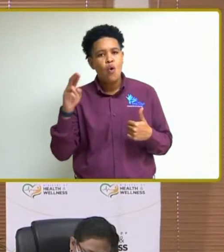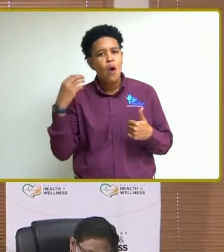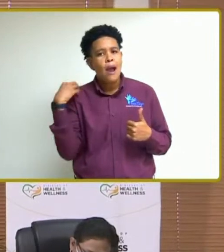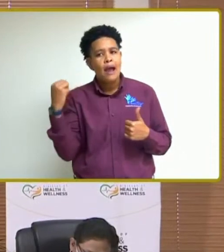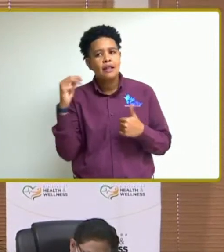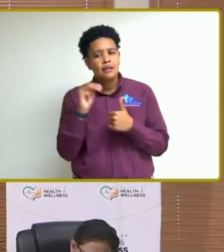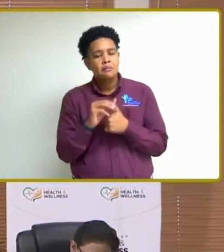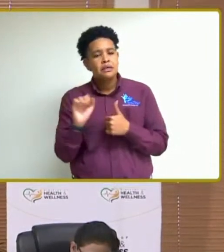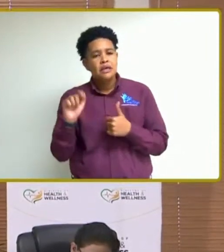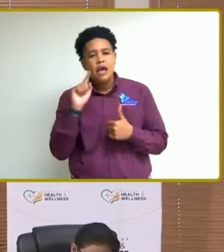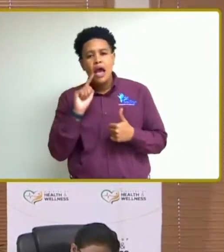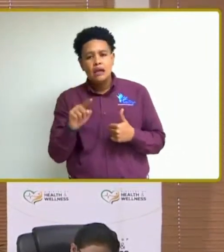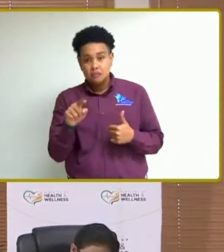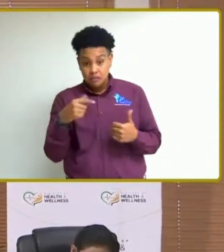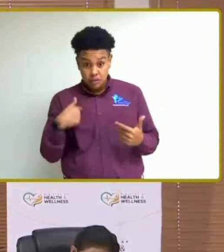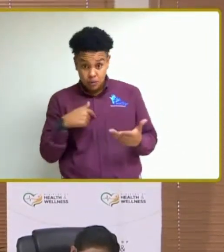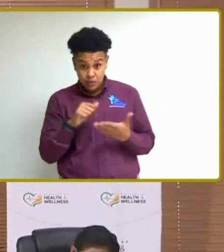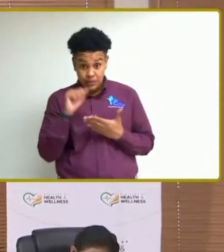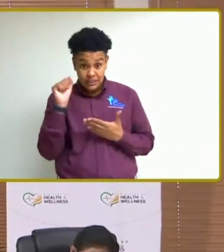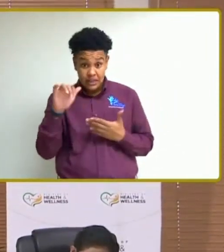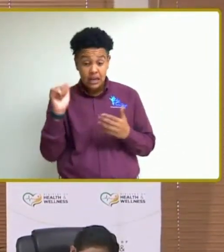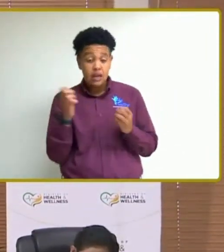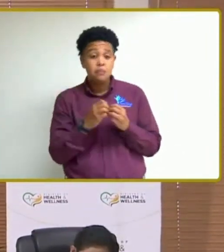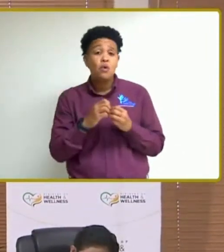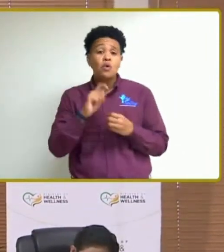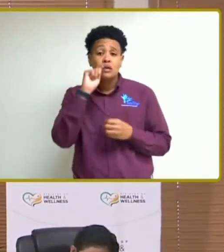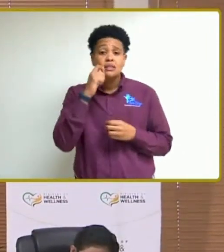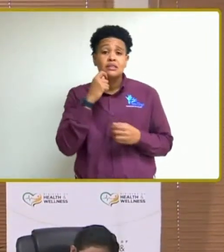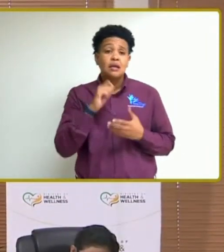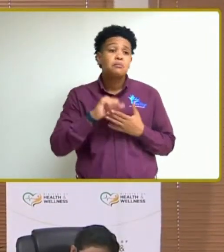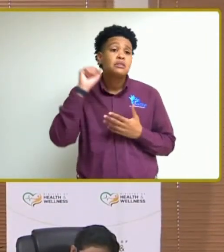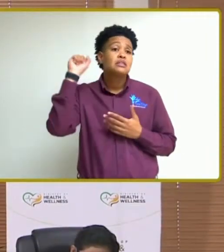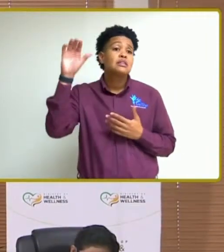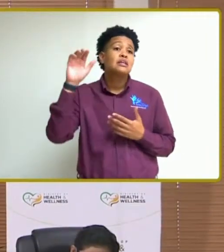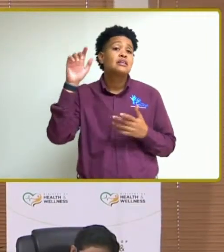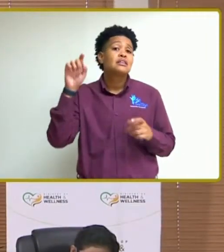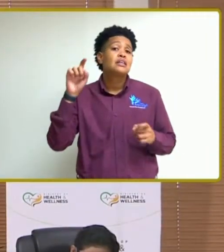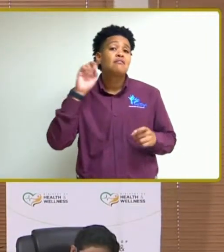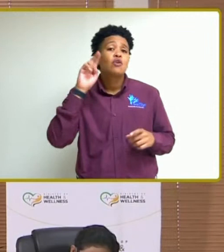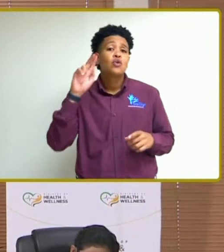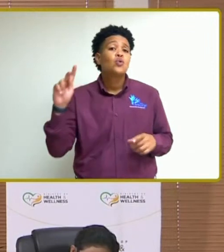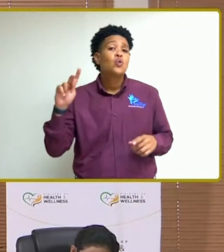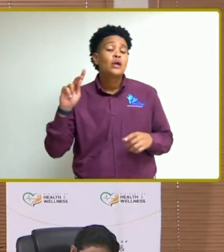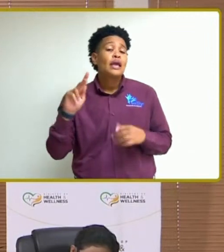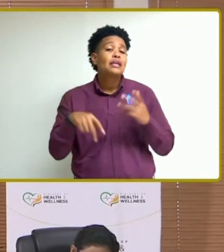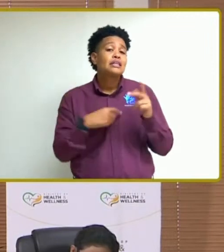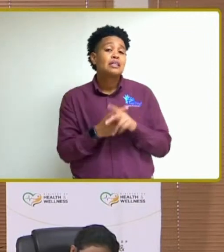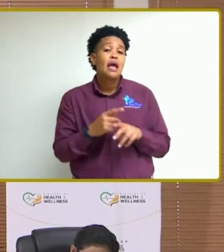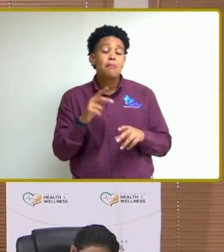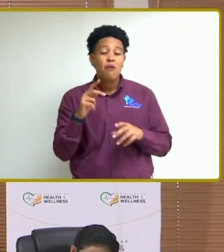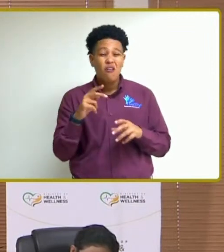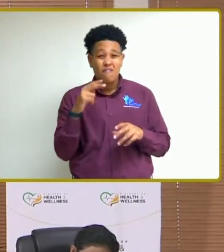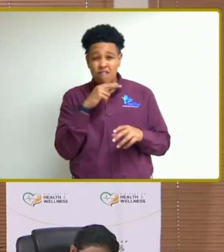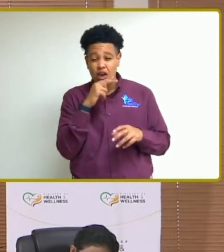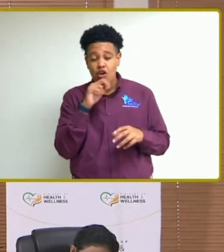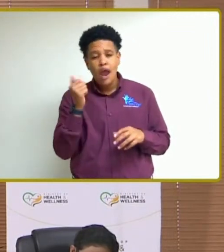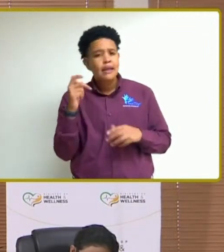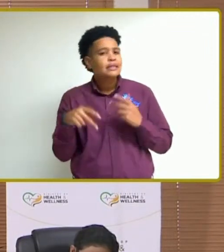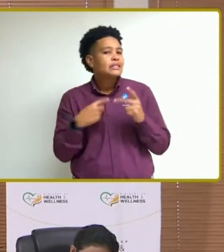minister can answer. Have we sent any more samples to CARFA to be tested for the UK strain of the virus or any other variant? That's